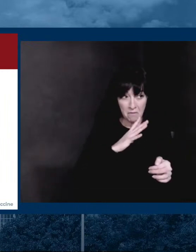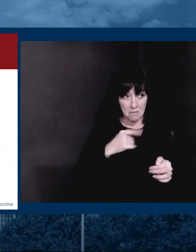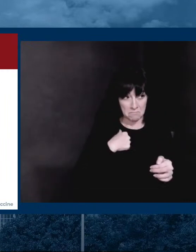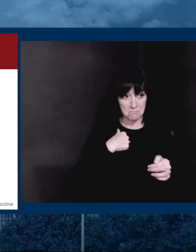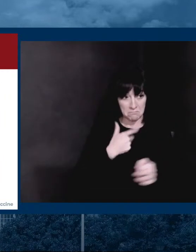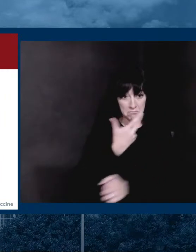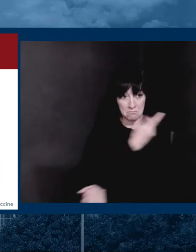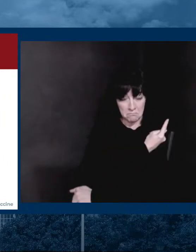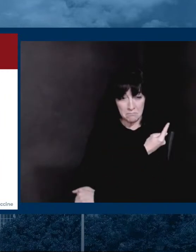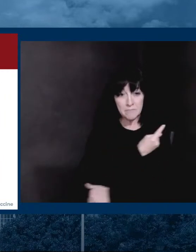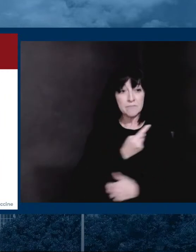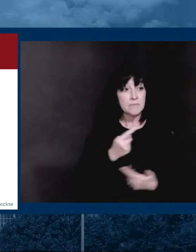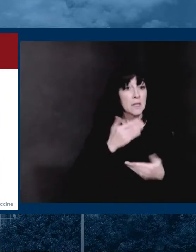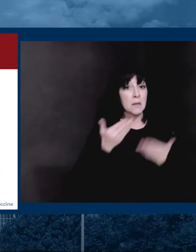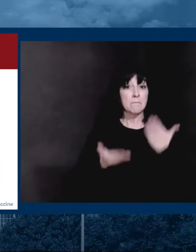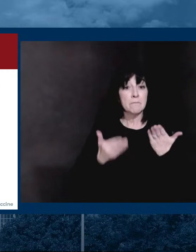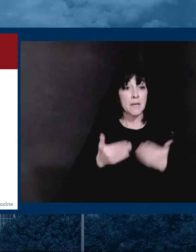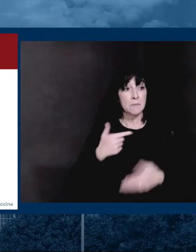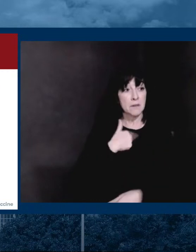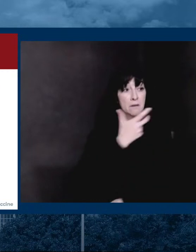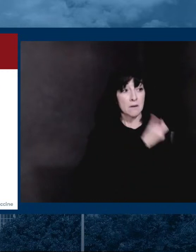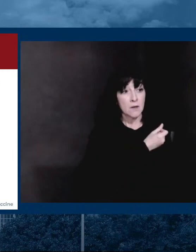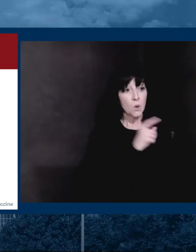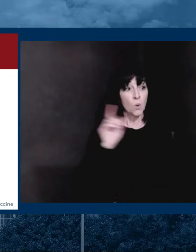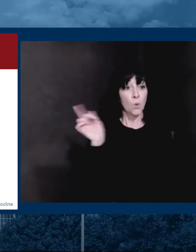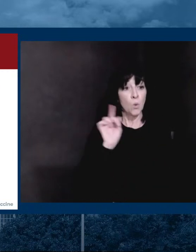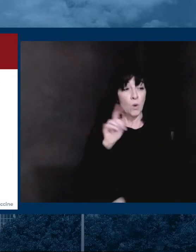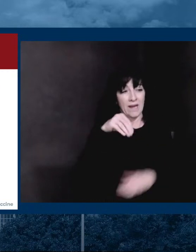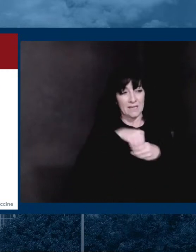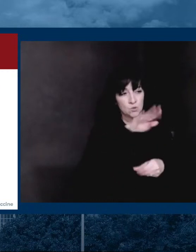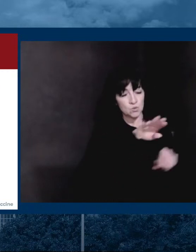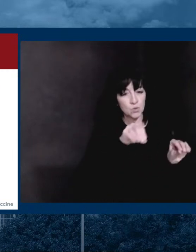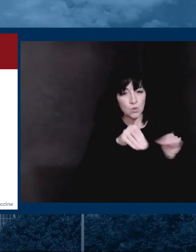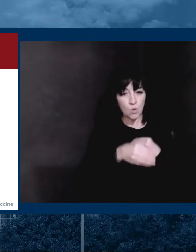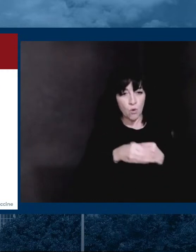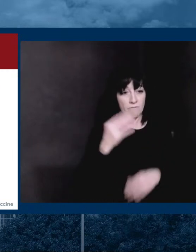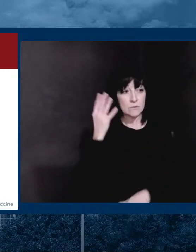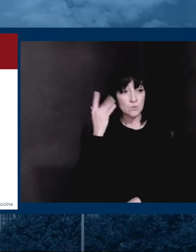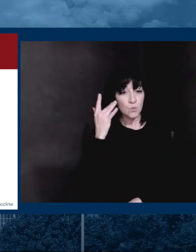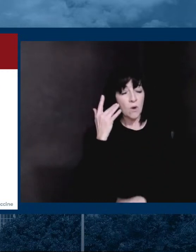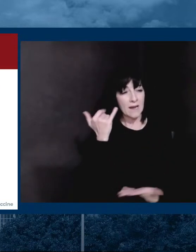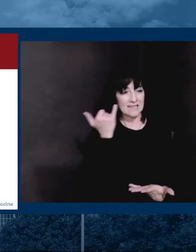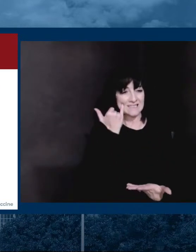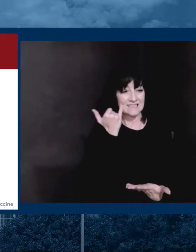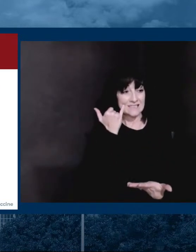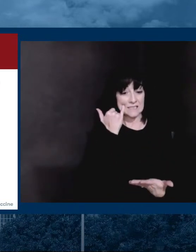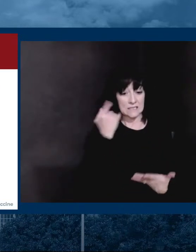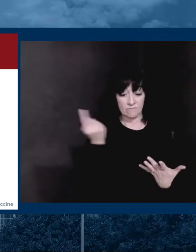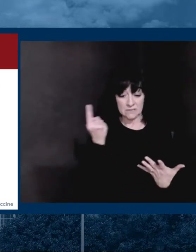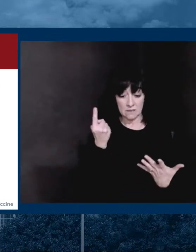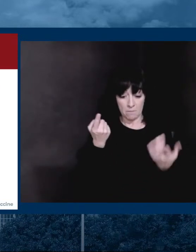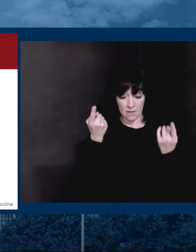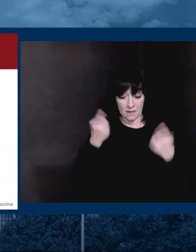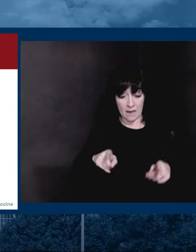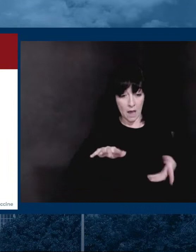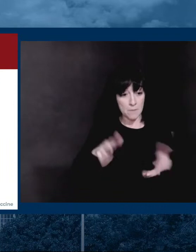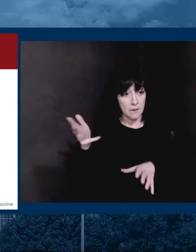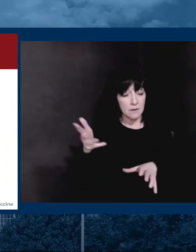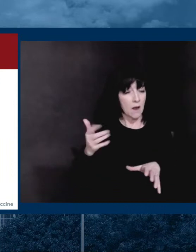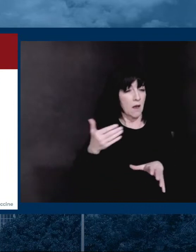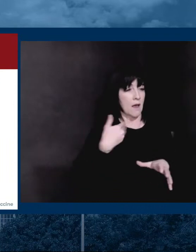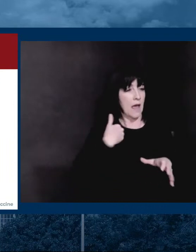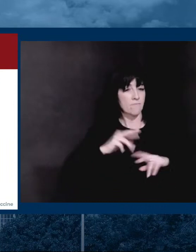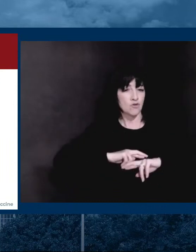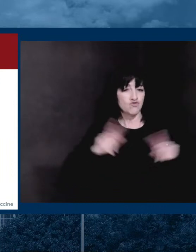So unfortunately, vaccination isn't a hall pass, meaning you can just burn your masks, and it doesn't mean you can